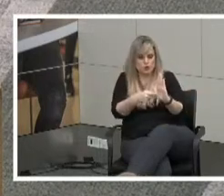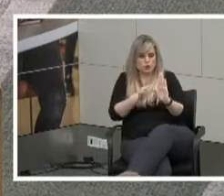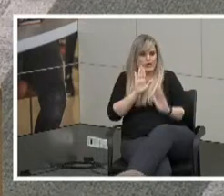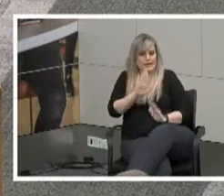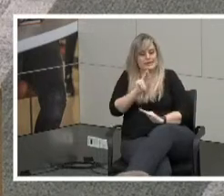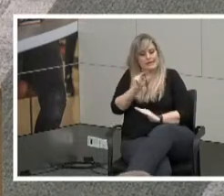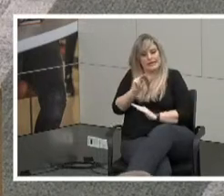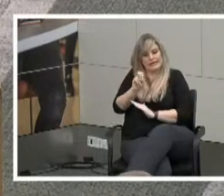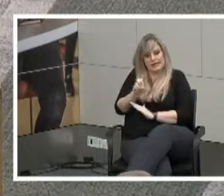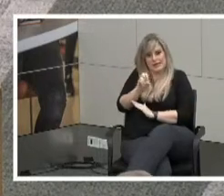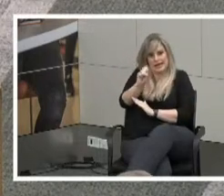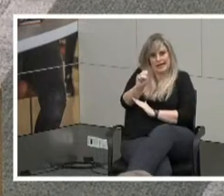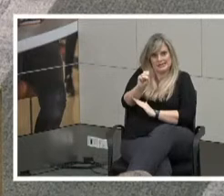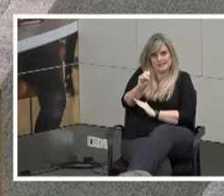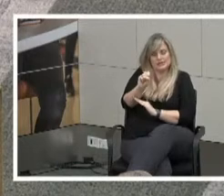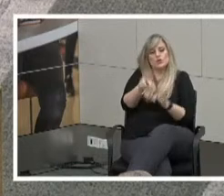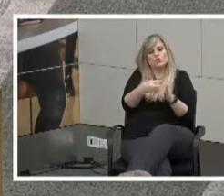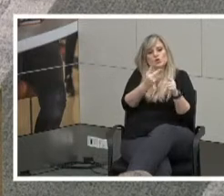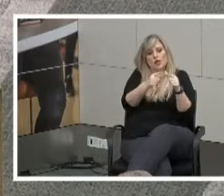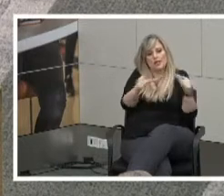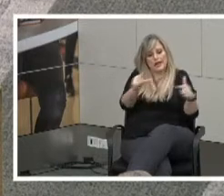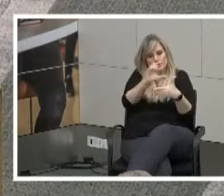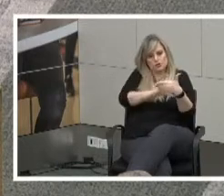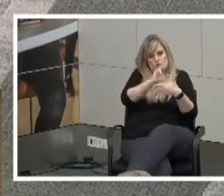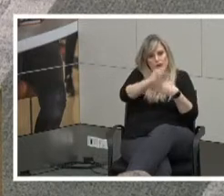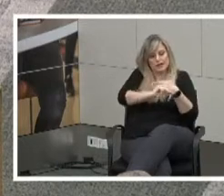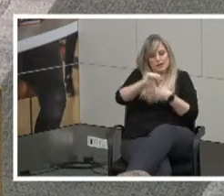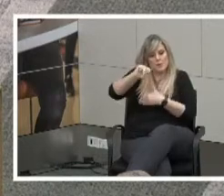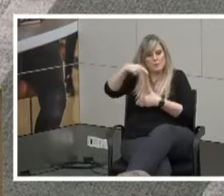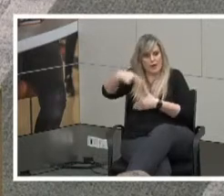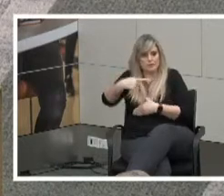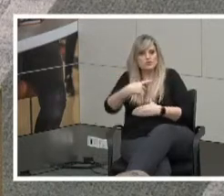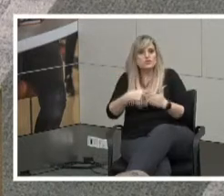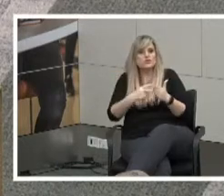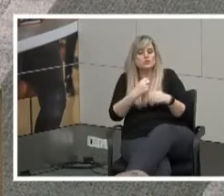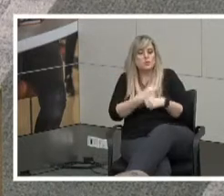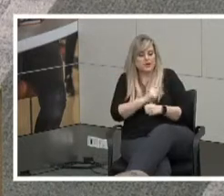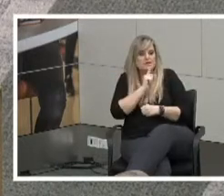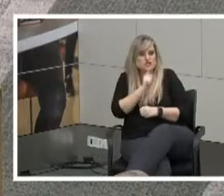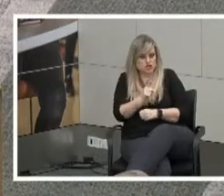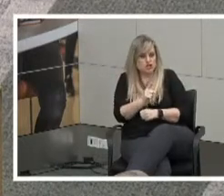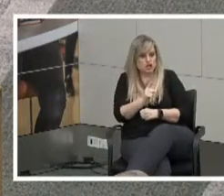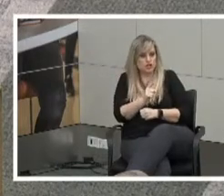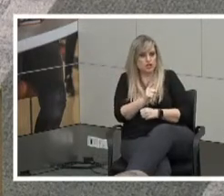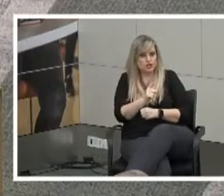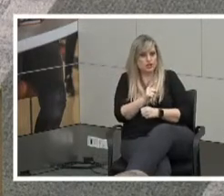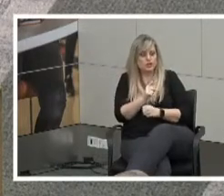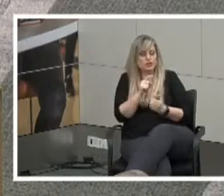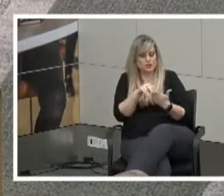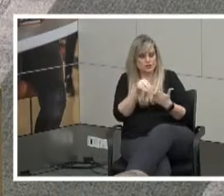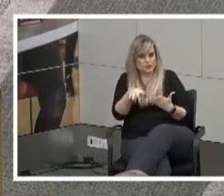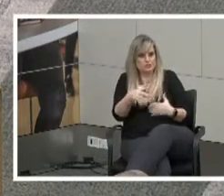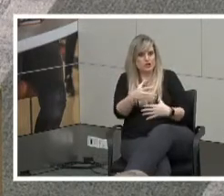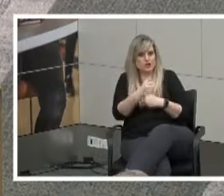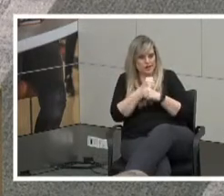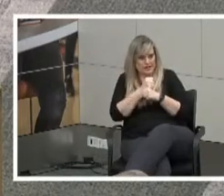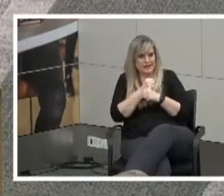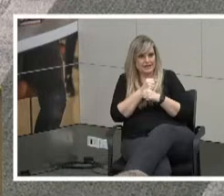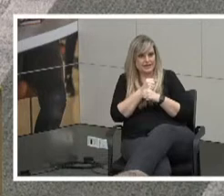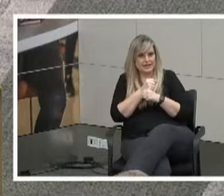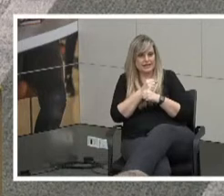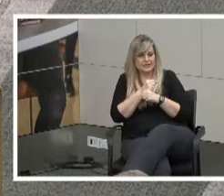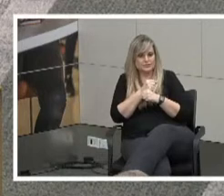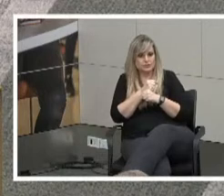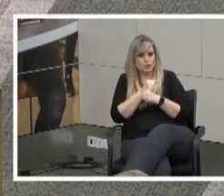nesa or NES dual language curriculum map to ensure emergent bilingual students are receiving the Dual language program they are legally